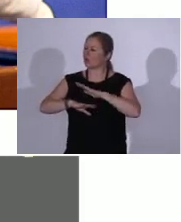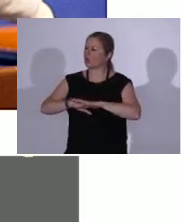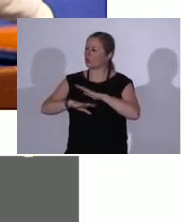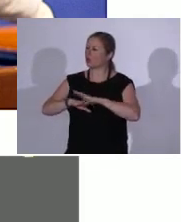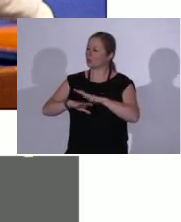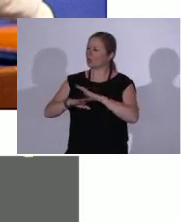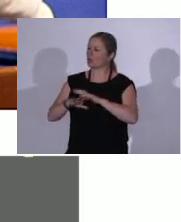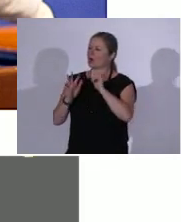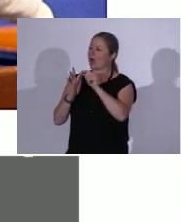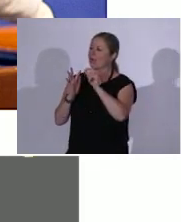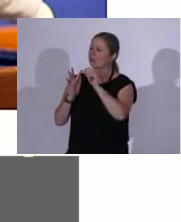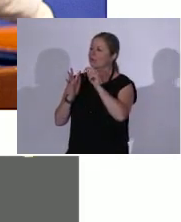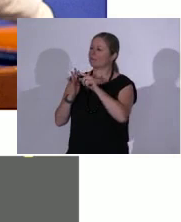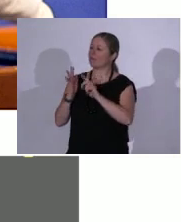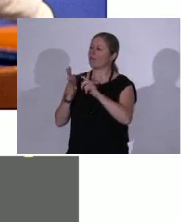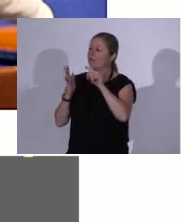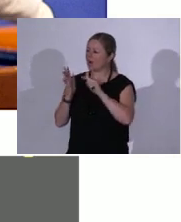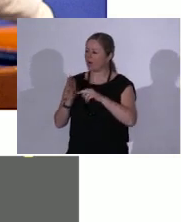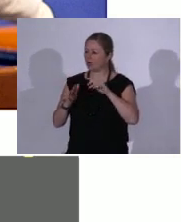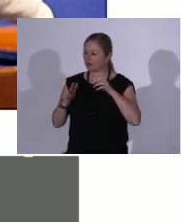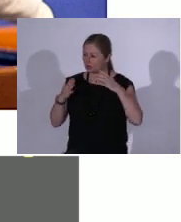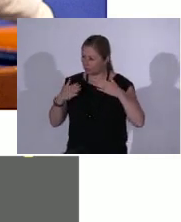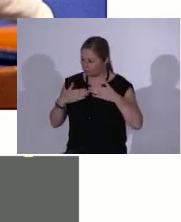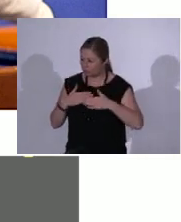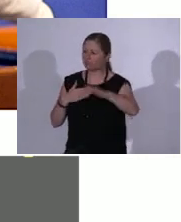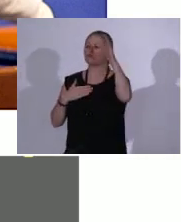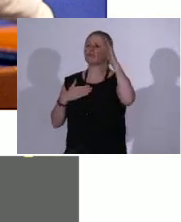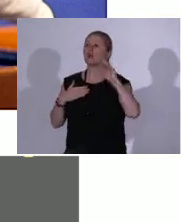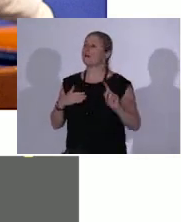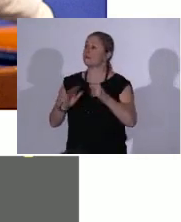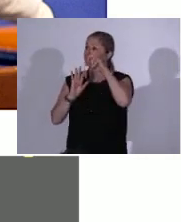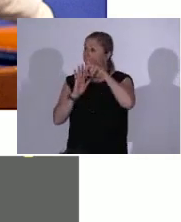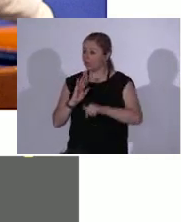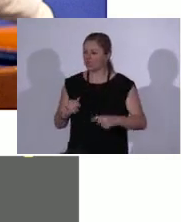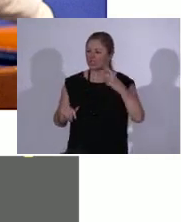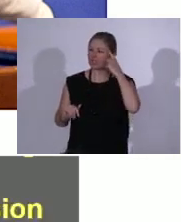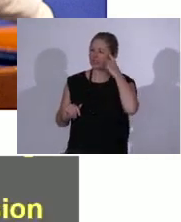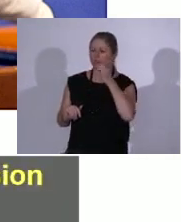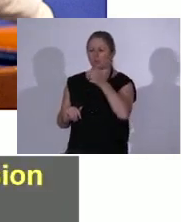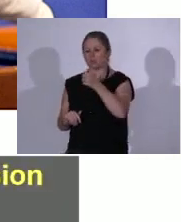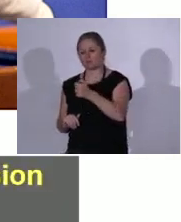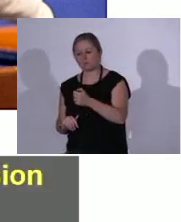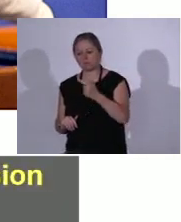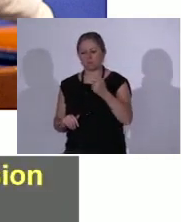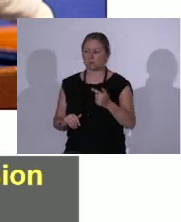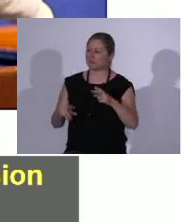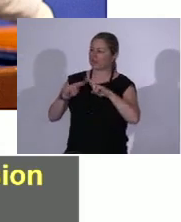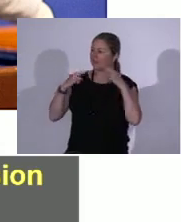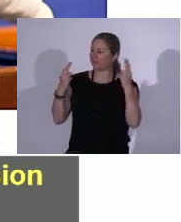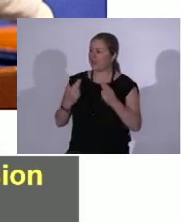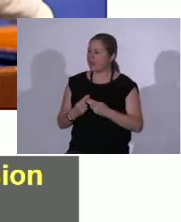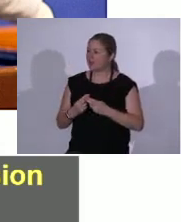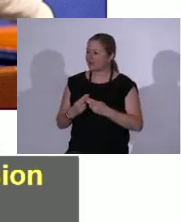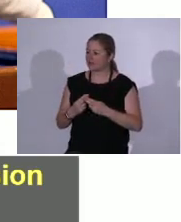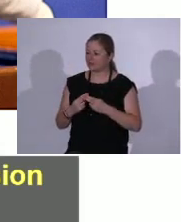to shore up. Sure enough, in the first session that we ran, where we were expecting 6 or 7 families, we only had one